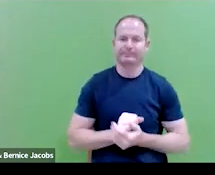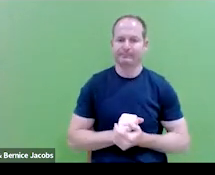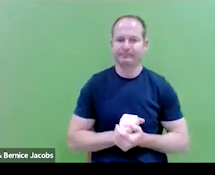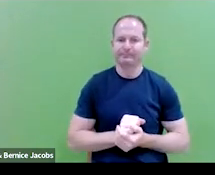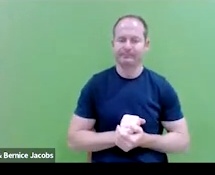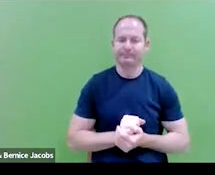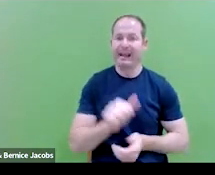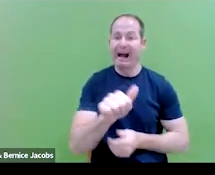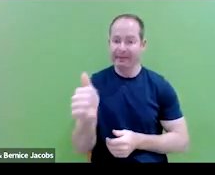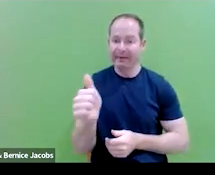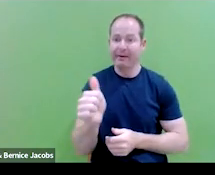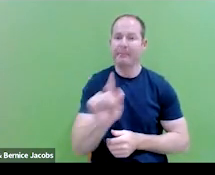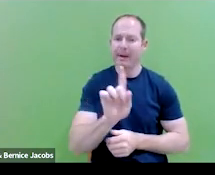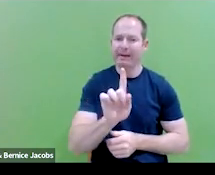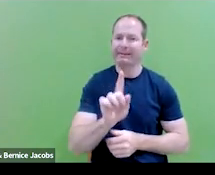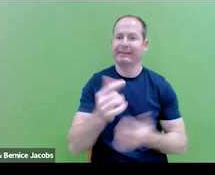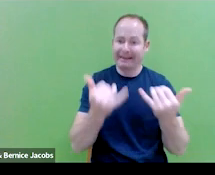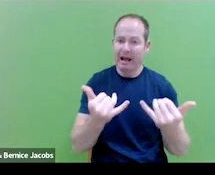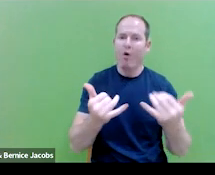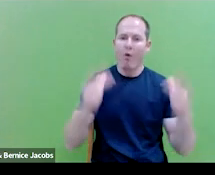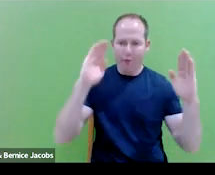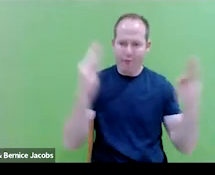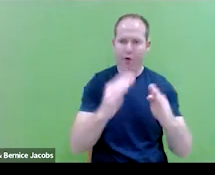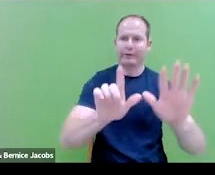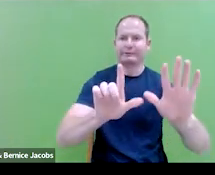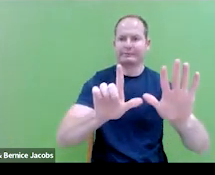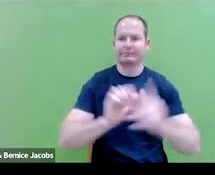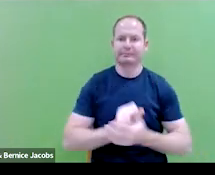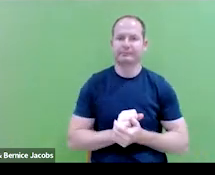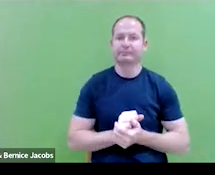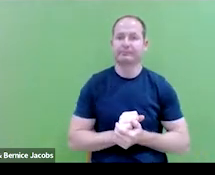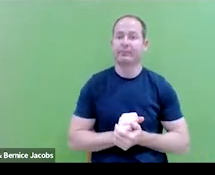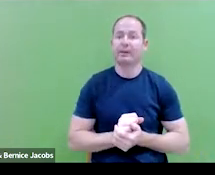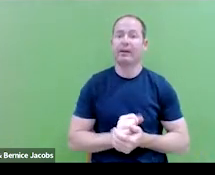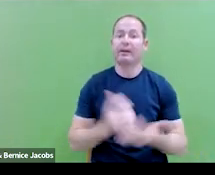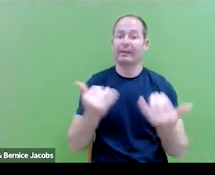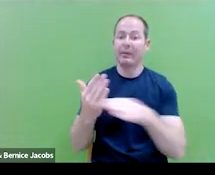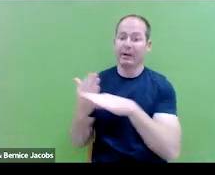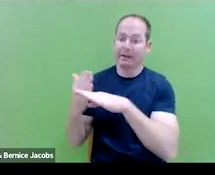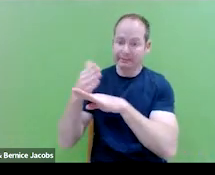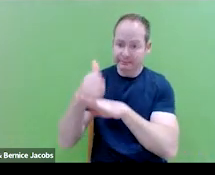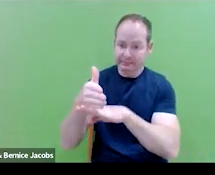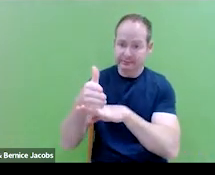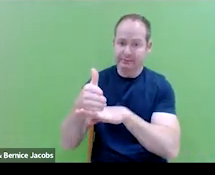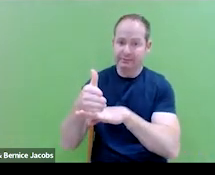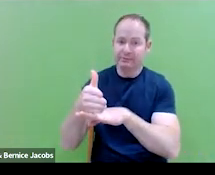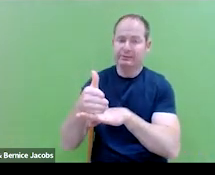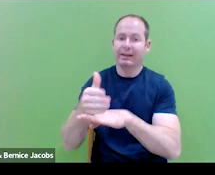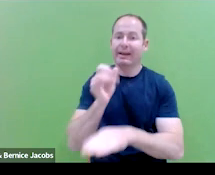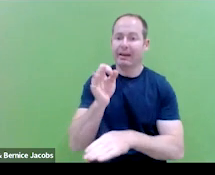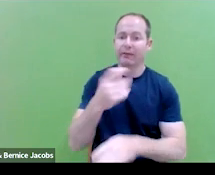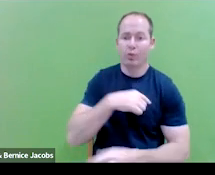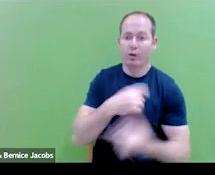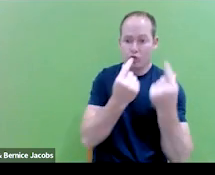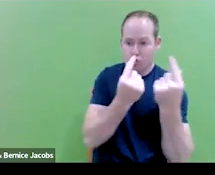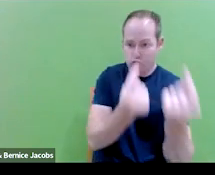Then the concept of universal access really is about the result of doing universal design. So next on the screen, you'll see